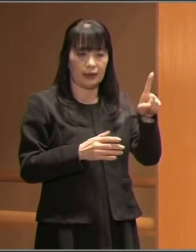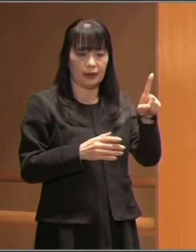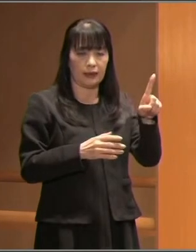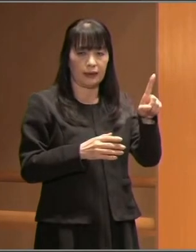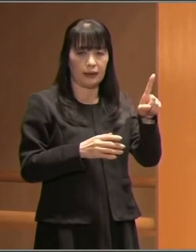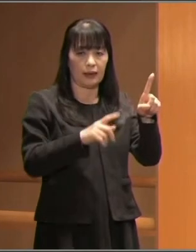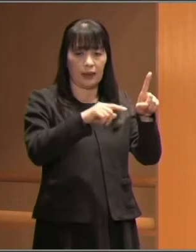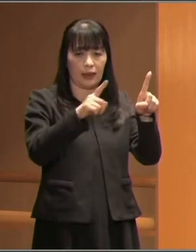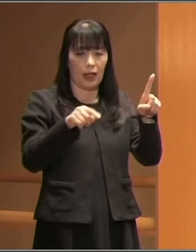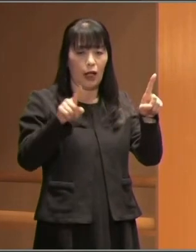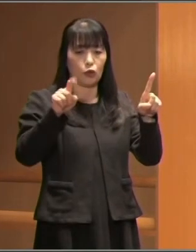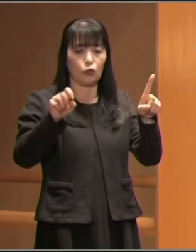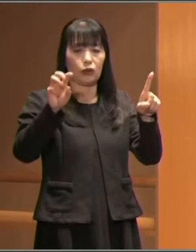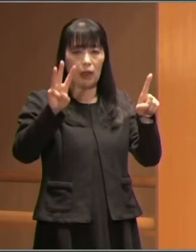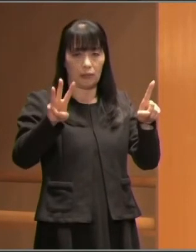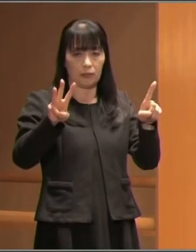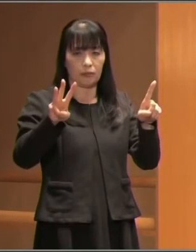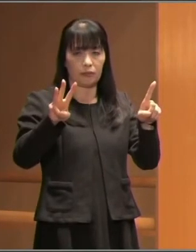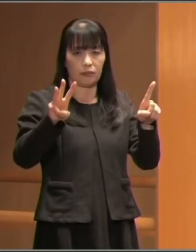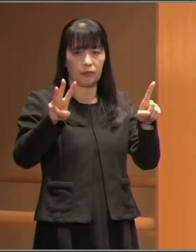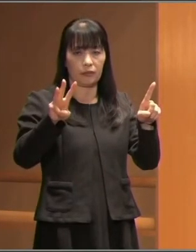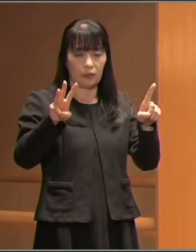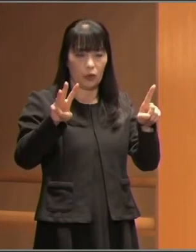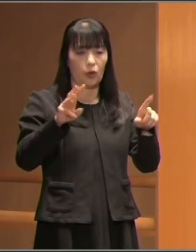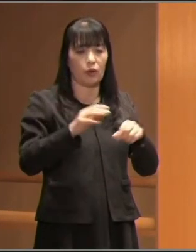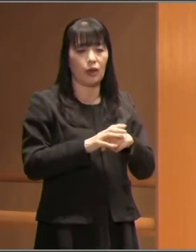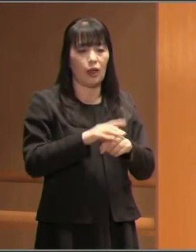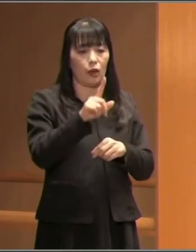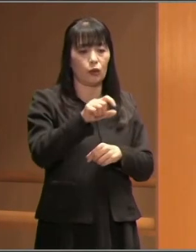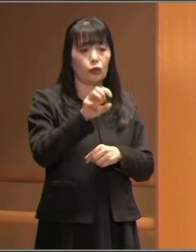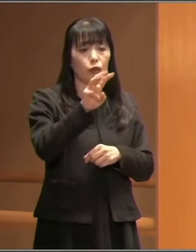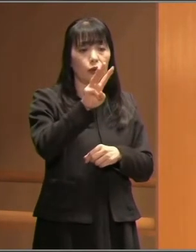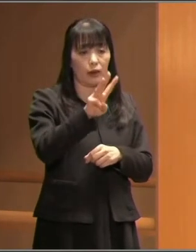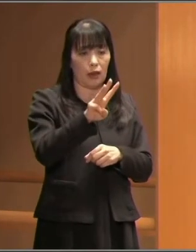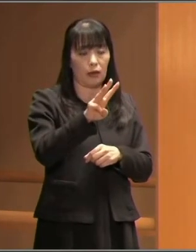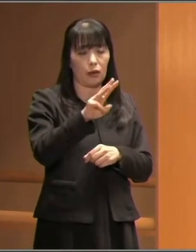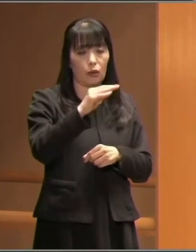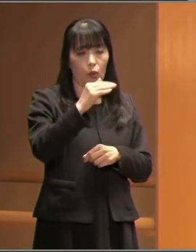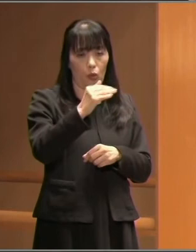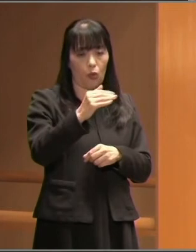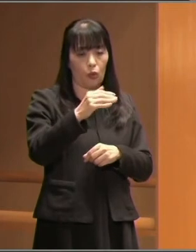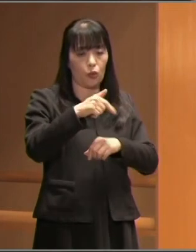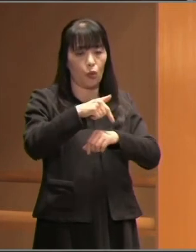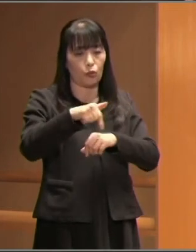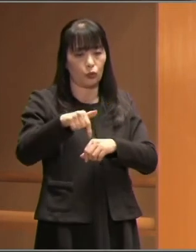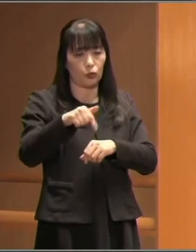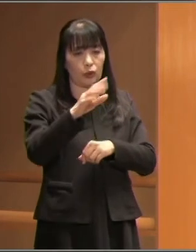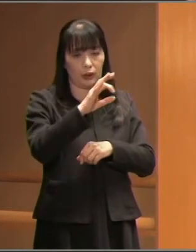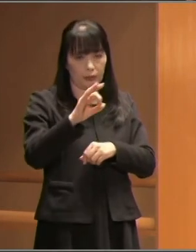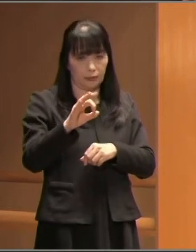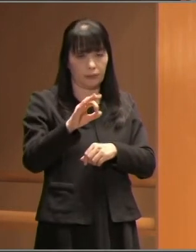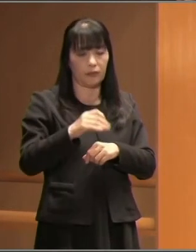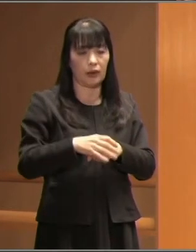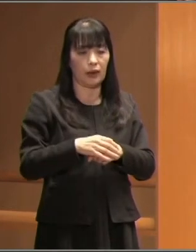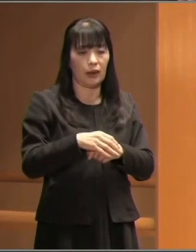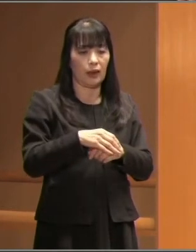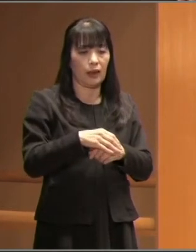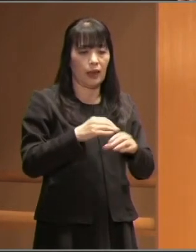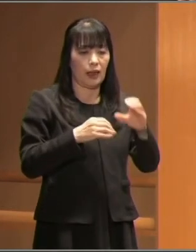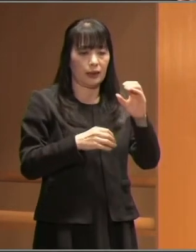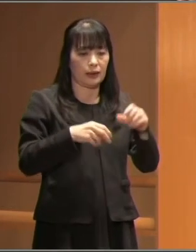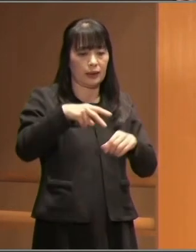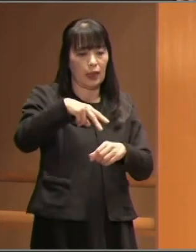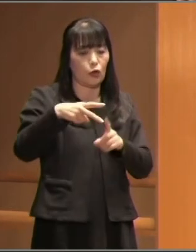From number 1 to number 13. 13 parts used the